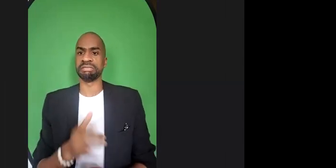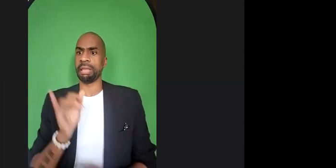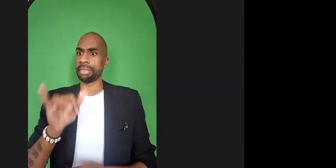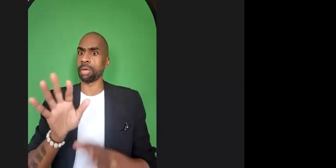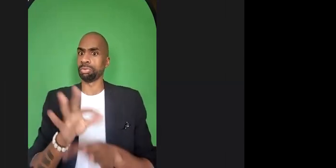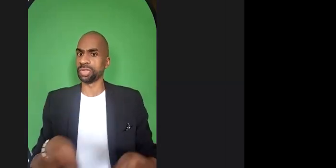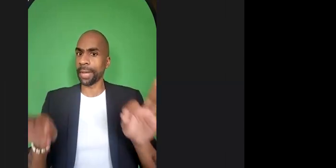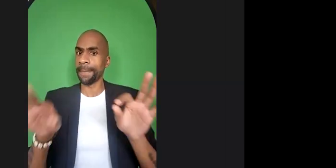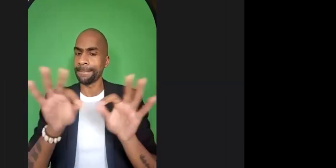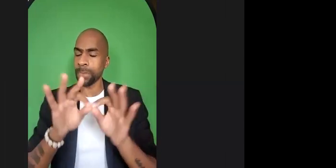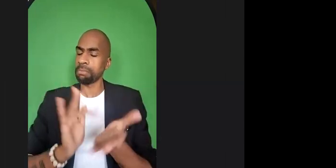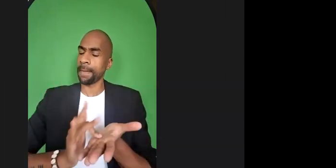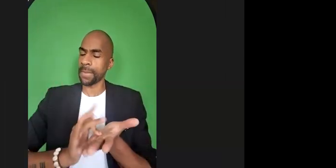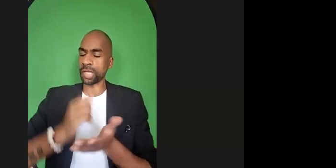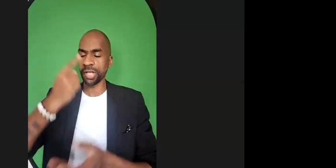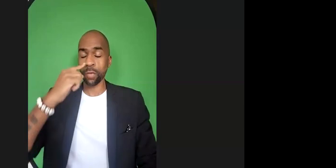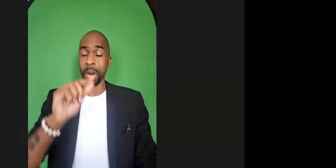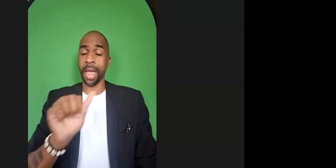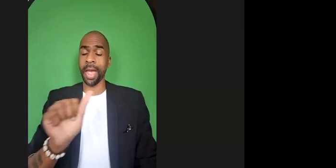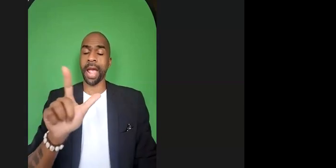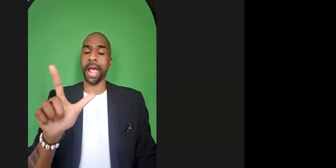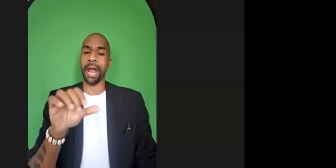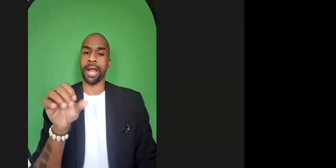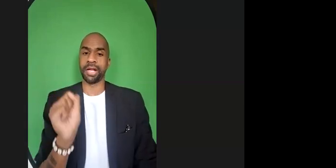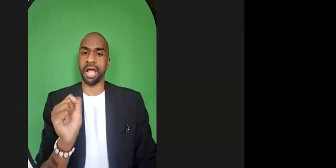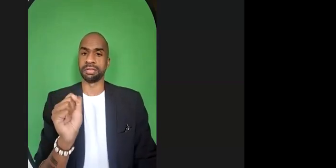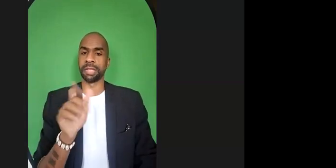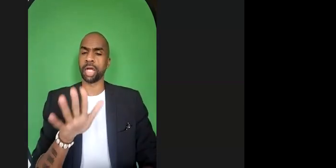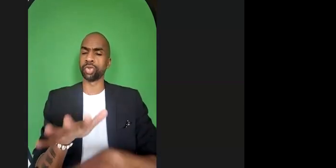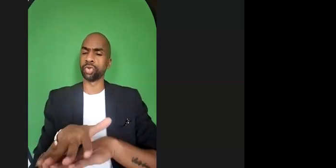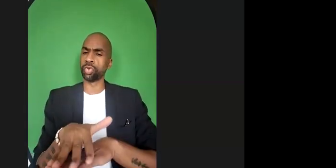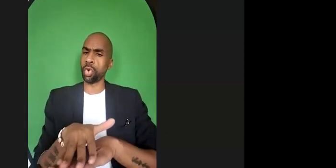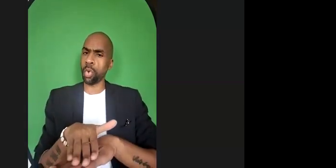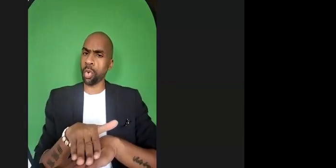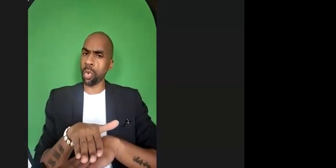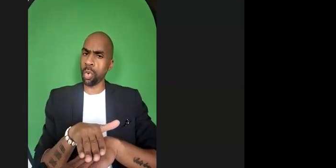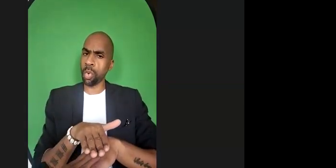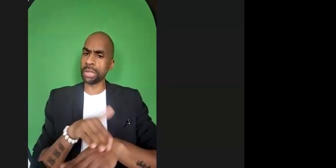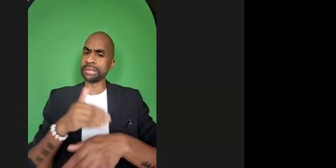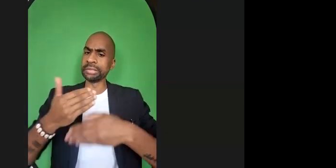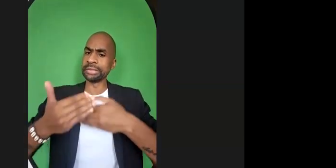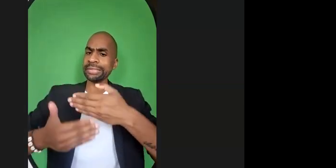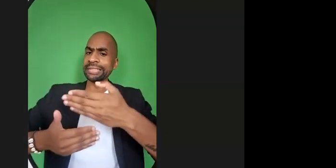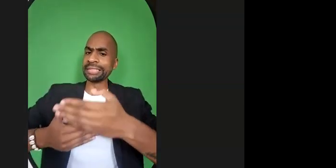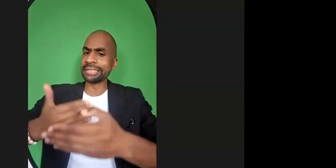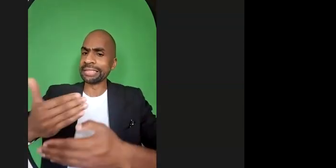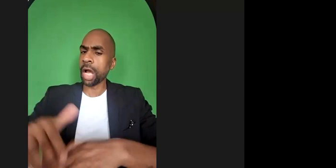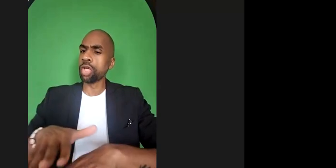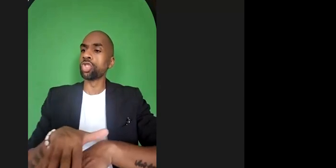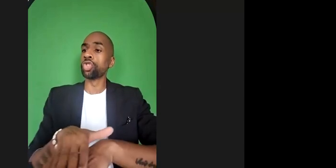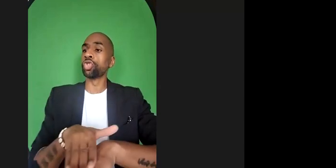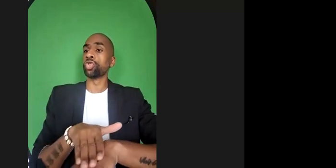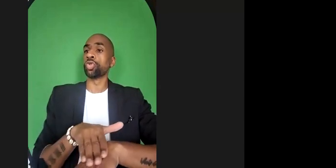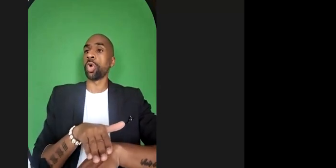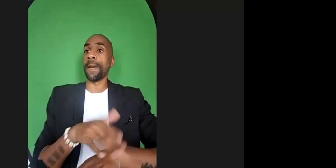of ALS. It does slow the progression of the illness somewhat. And then just in the past few